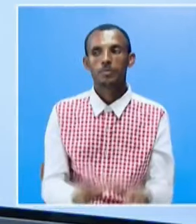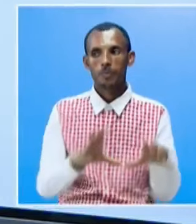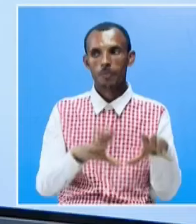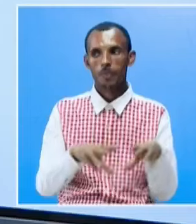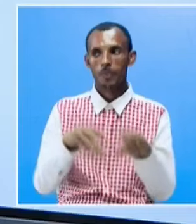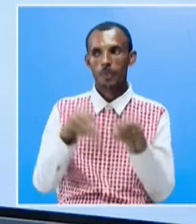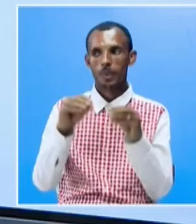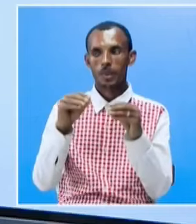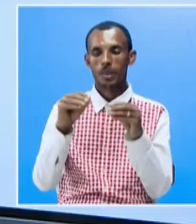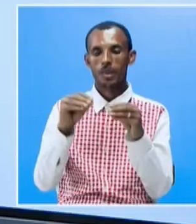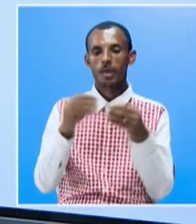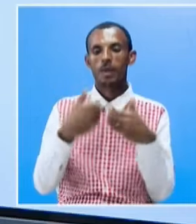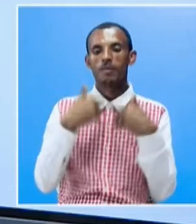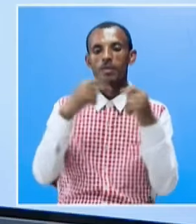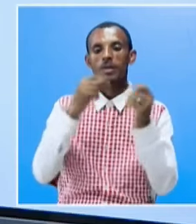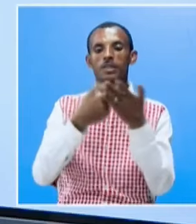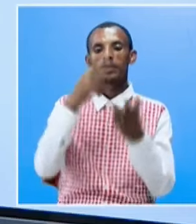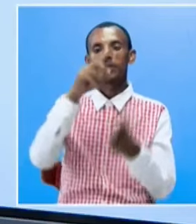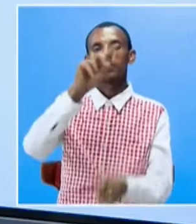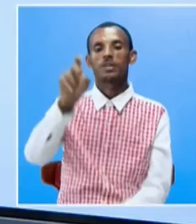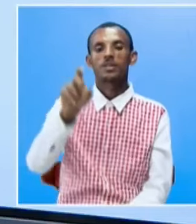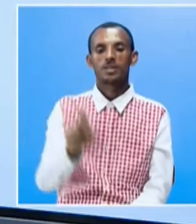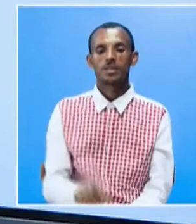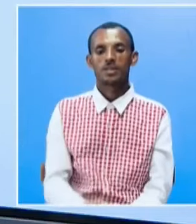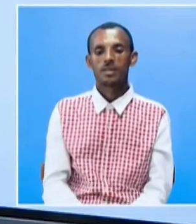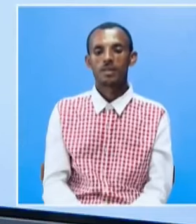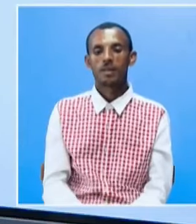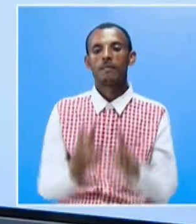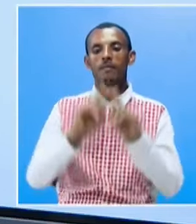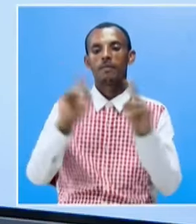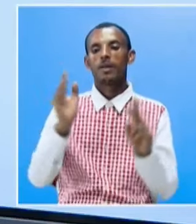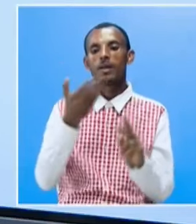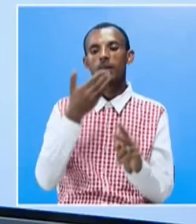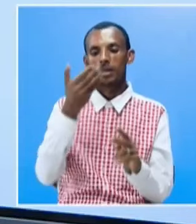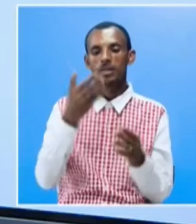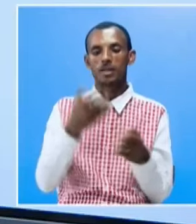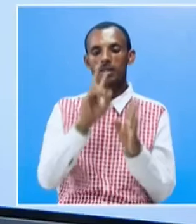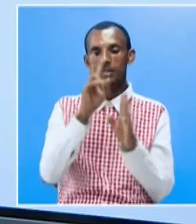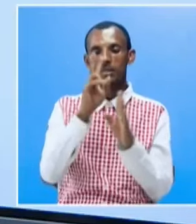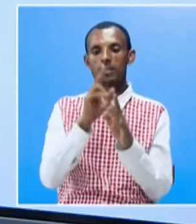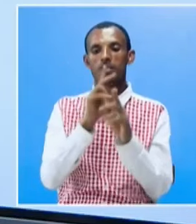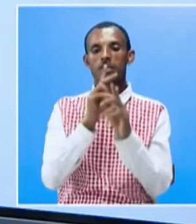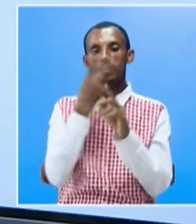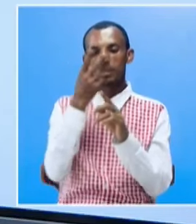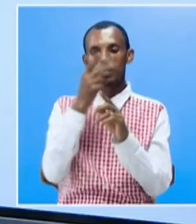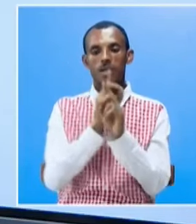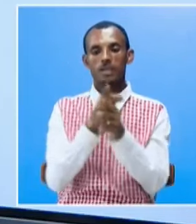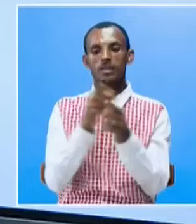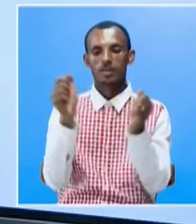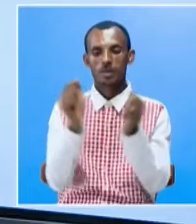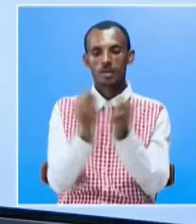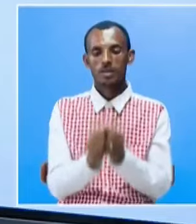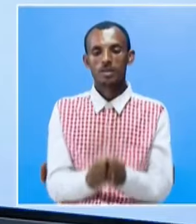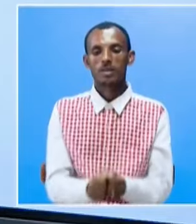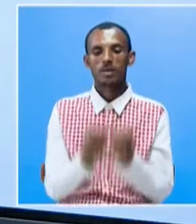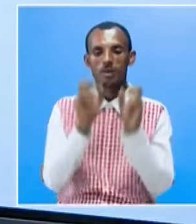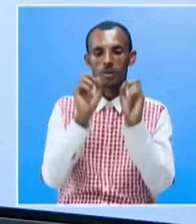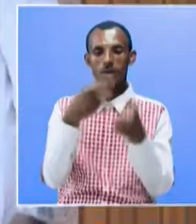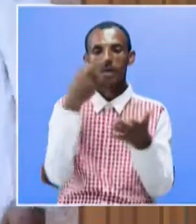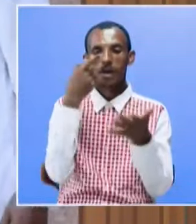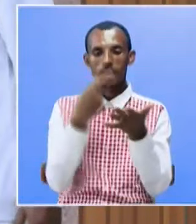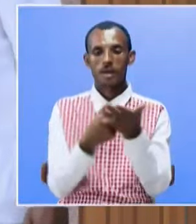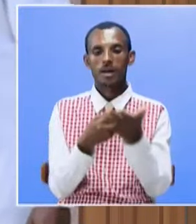Students, have you tried the question? Very nice. Let's see the answer together. Okay,